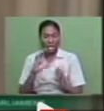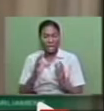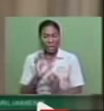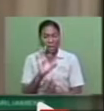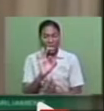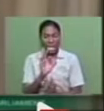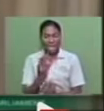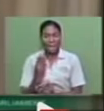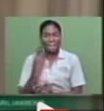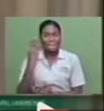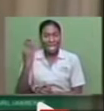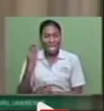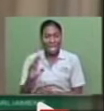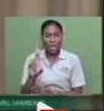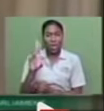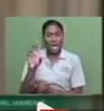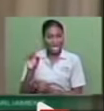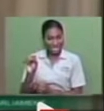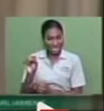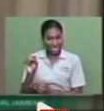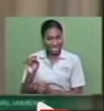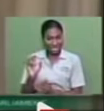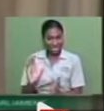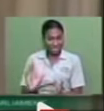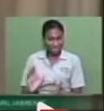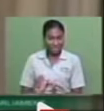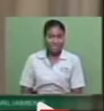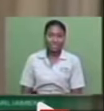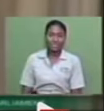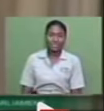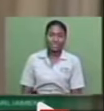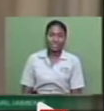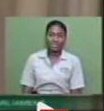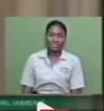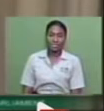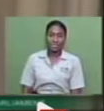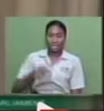of import cover. Well done again by late former Prime Minister Manning.